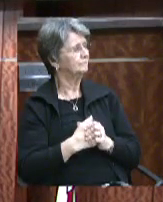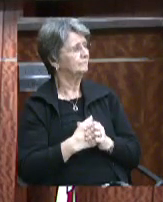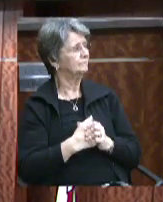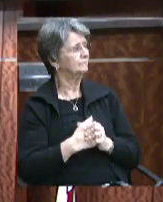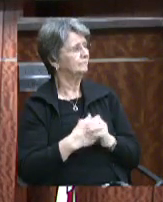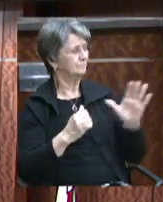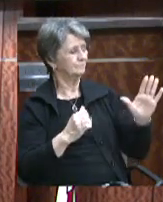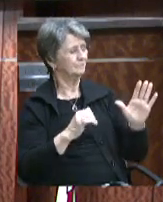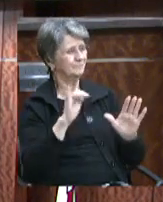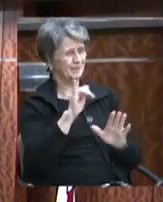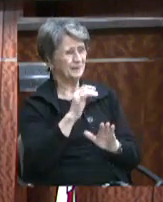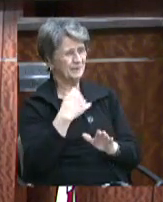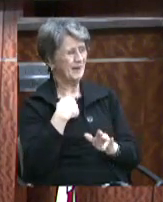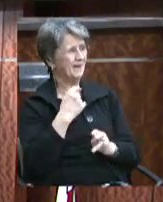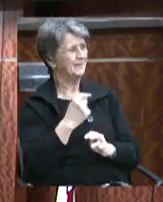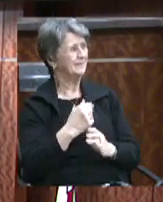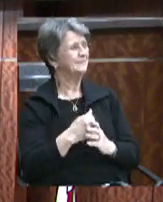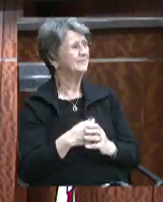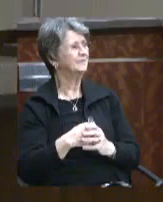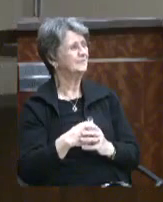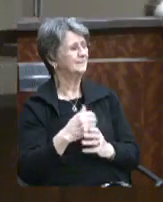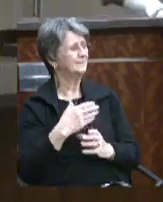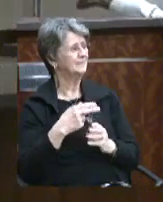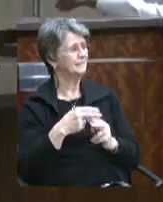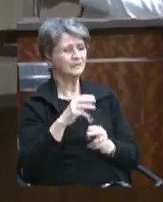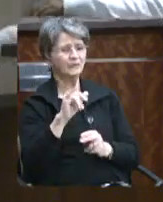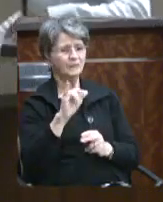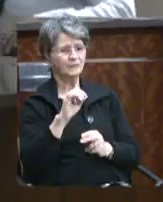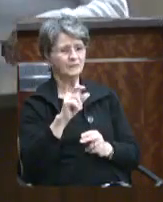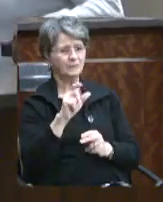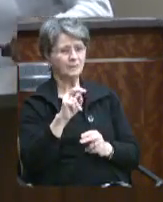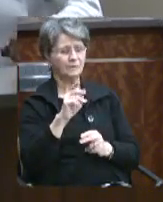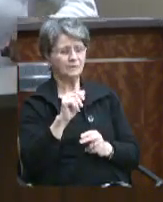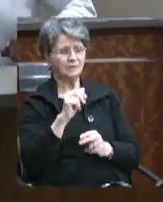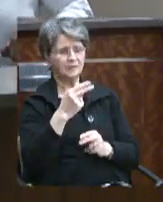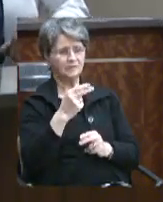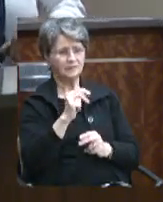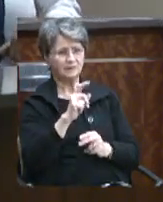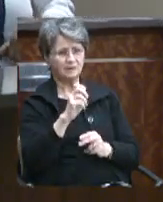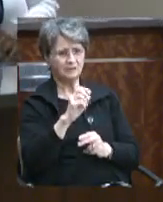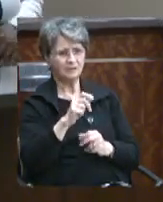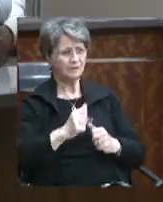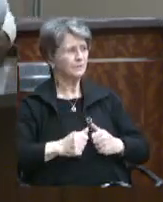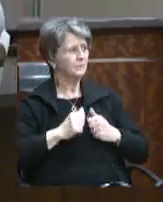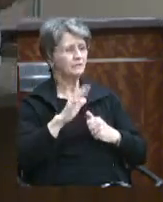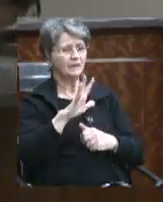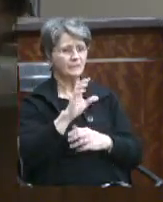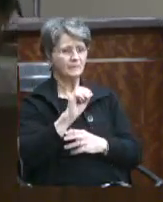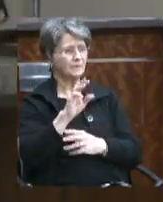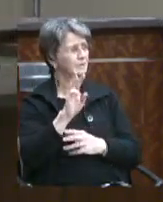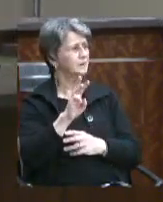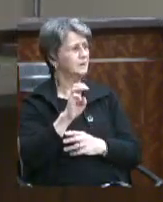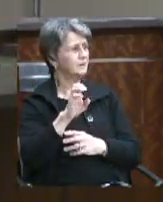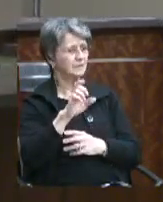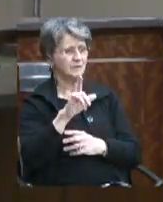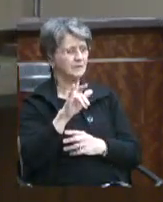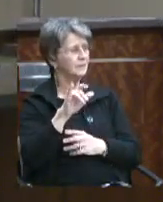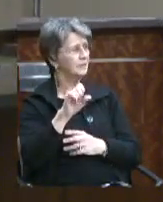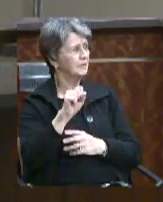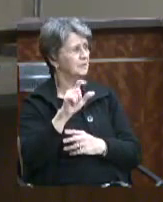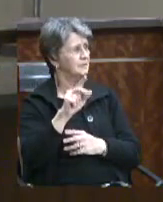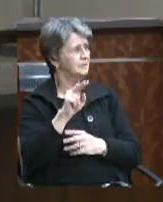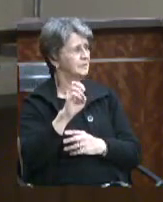There you go. You're on now. My name is Yolanda Hazel, and my address is 506 Clays Lane,